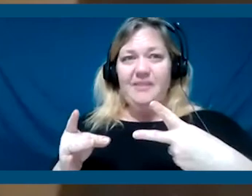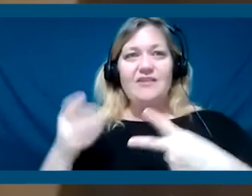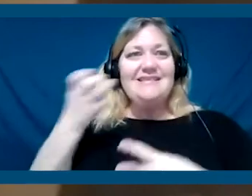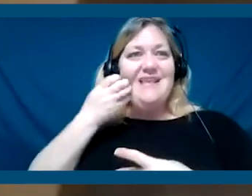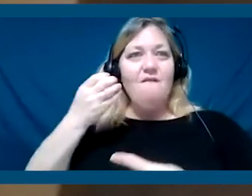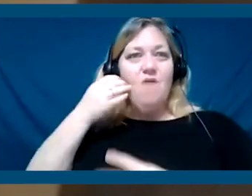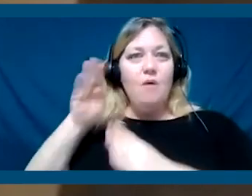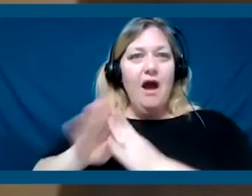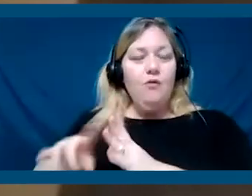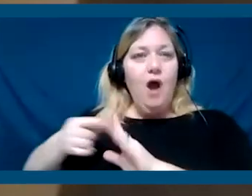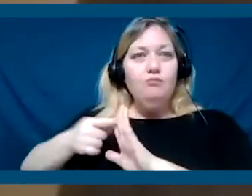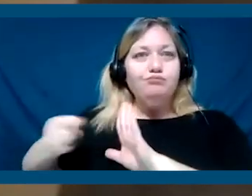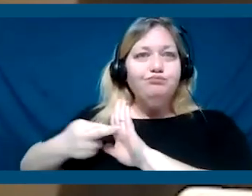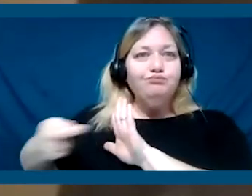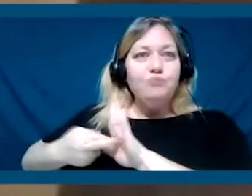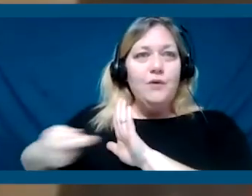that.